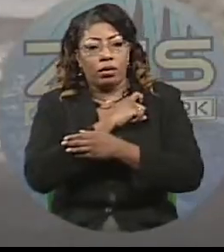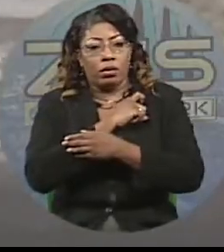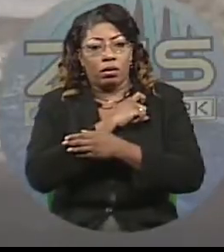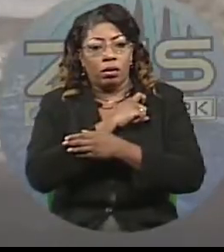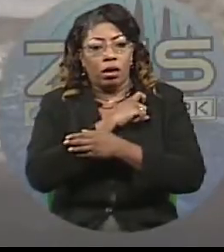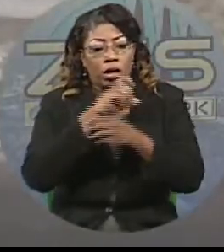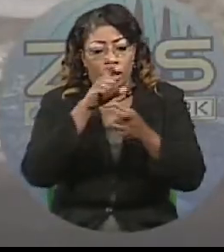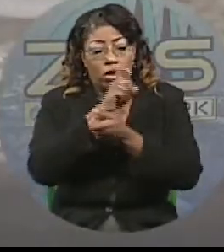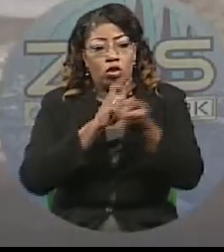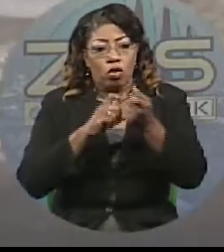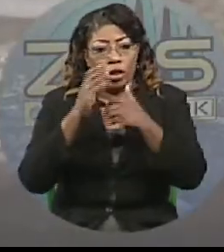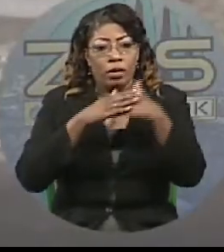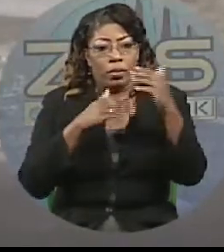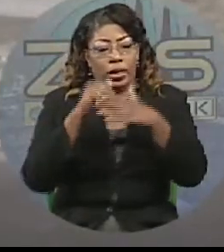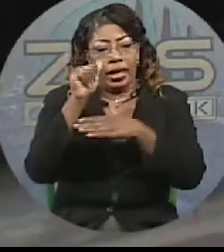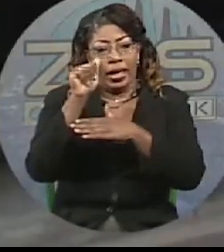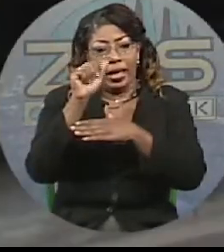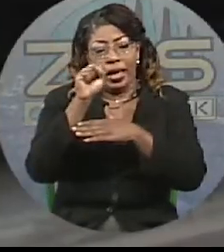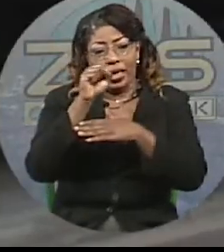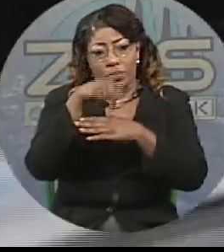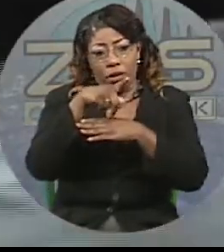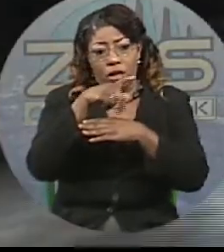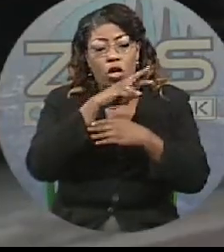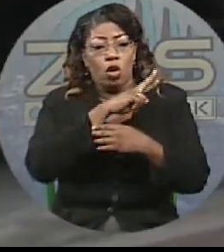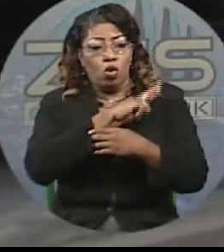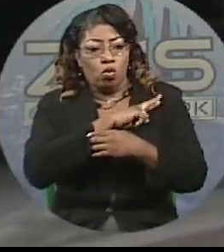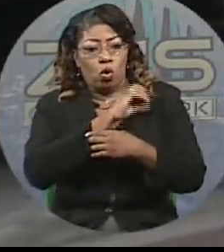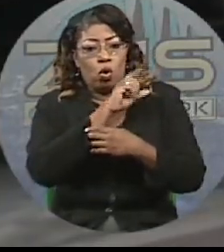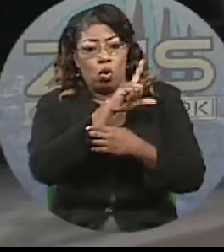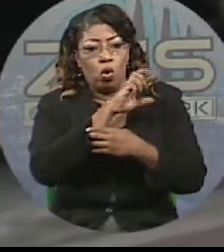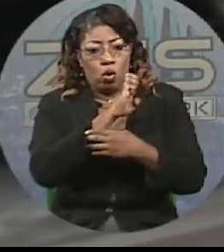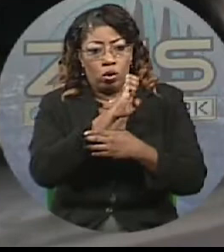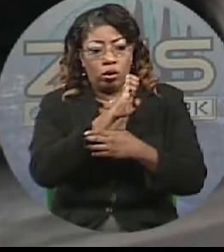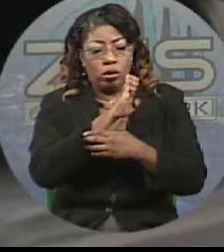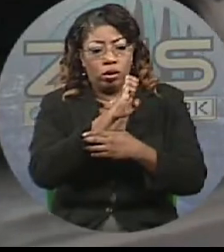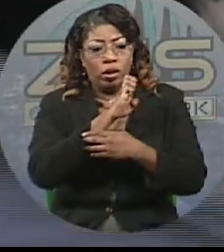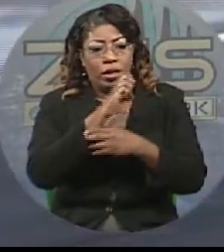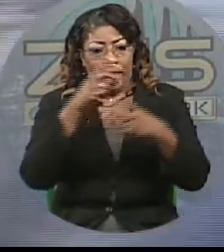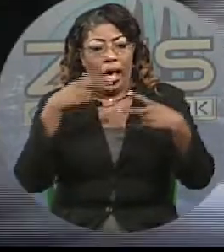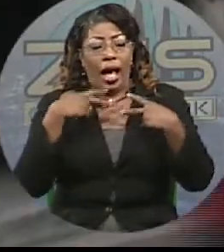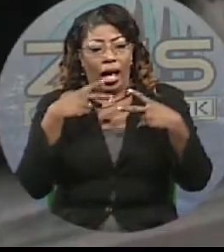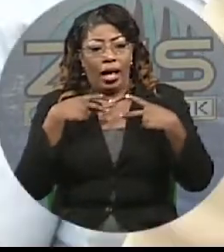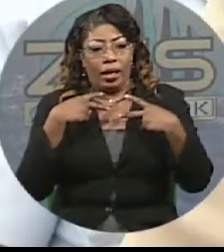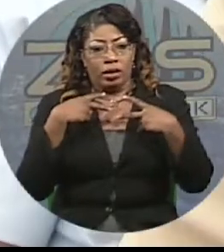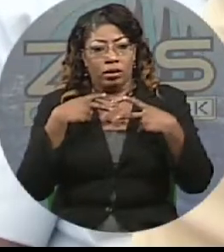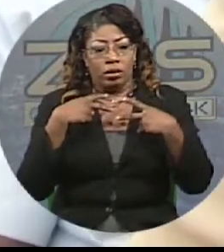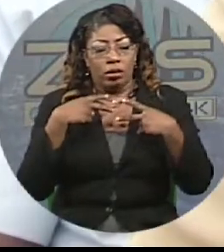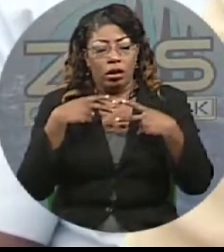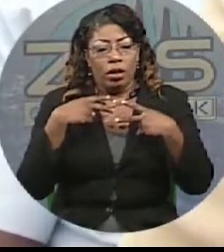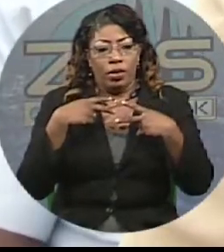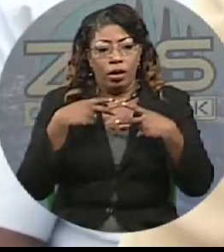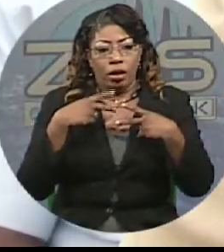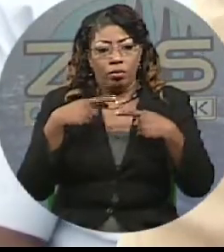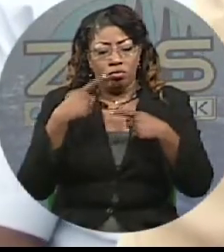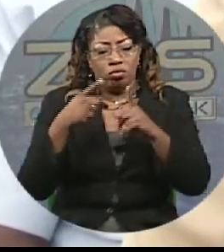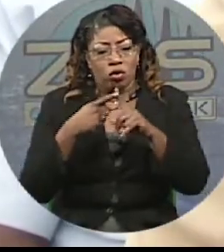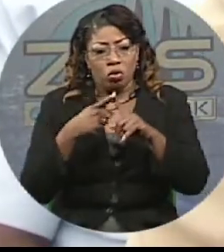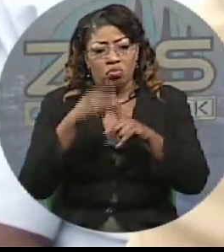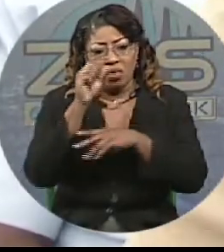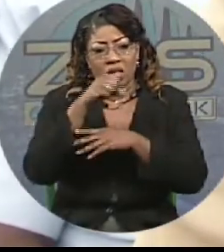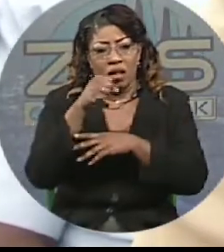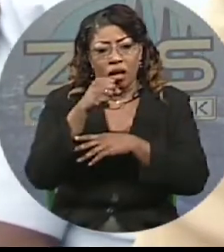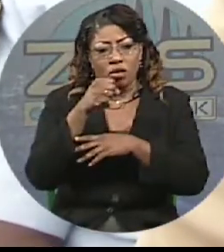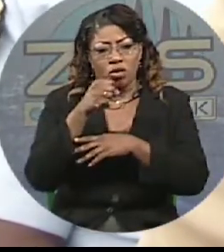torn down, ASP Roll explains, however, that permission was granted in this instance. It happens in stages. You know, we don't